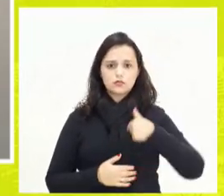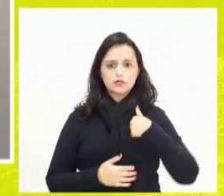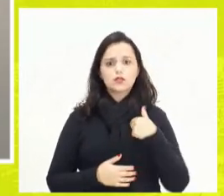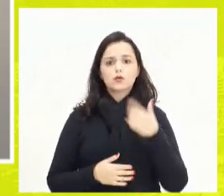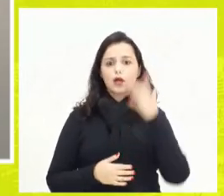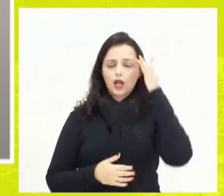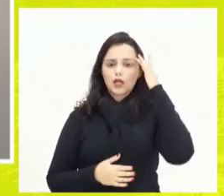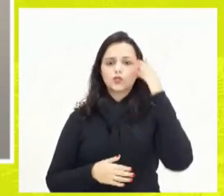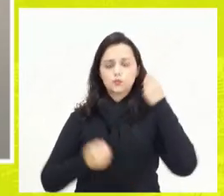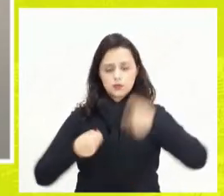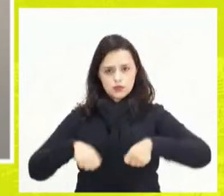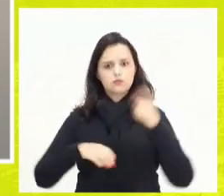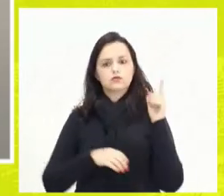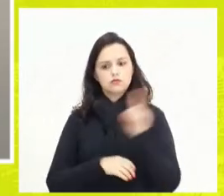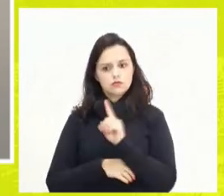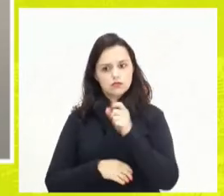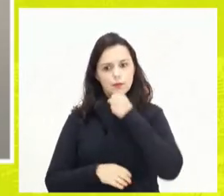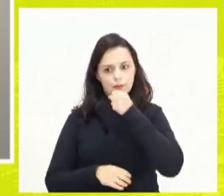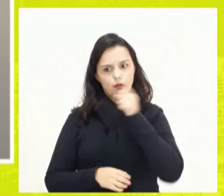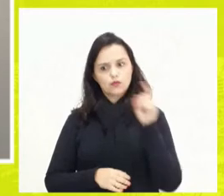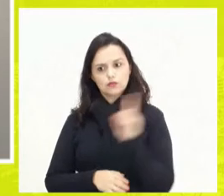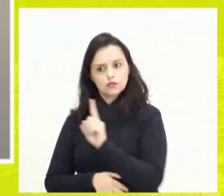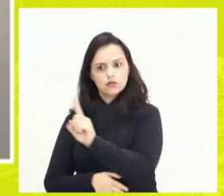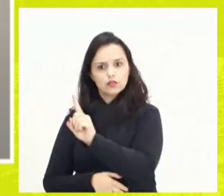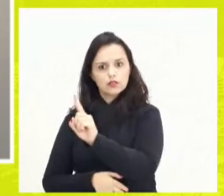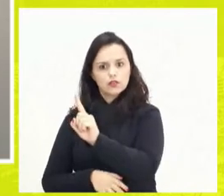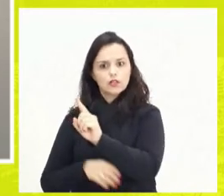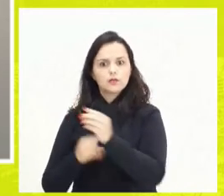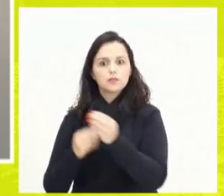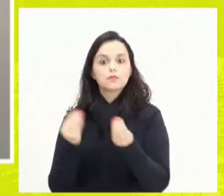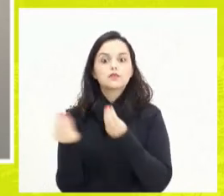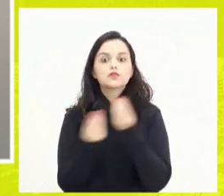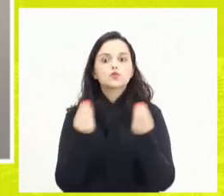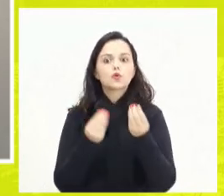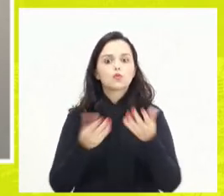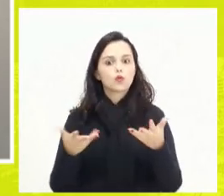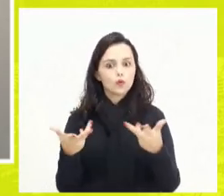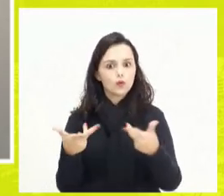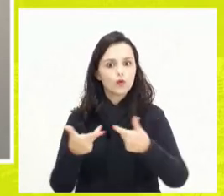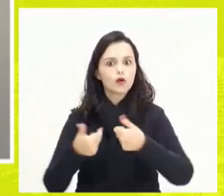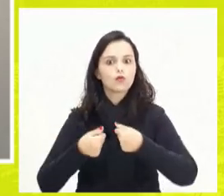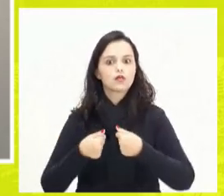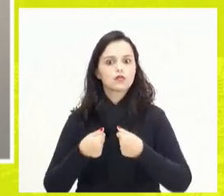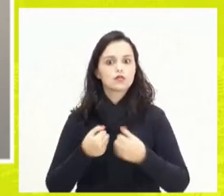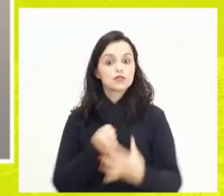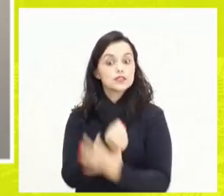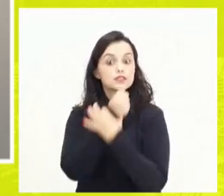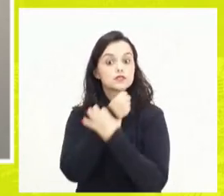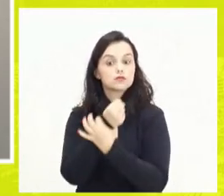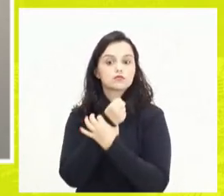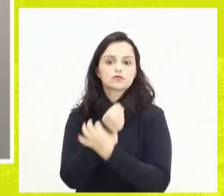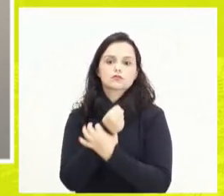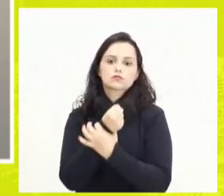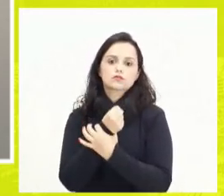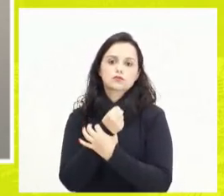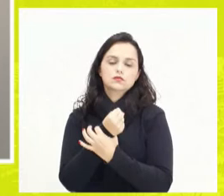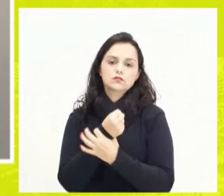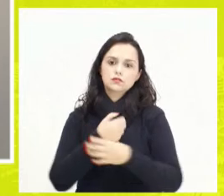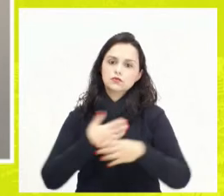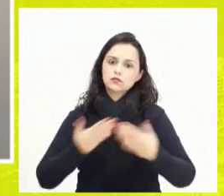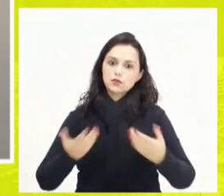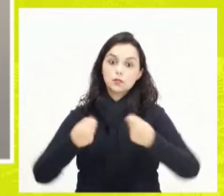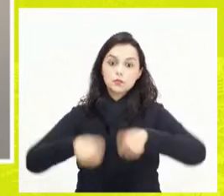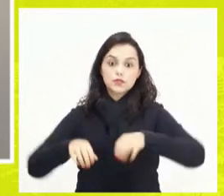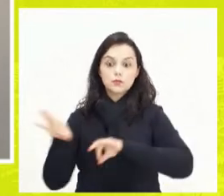trying to not motivate us to cover some and such subjects but we need to be safe to